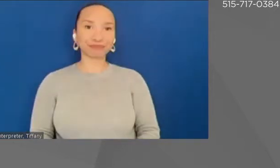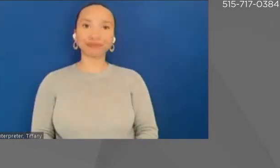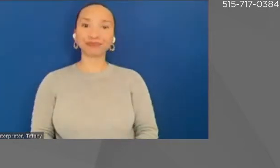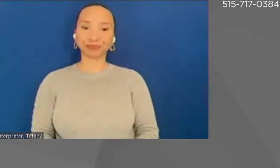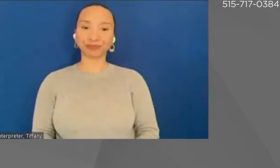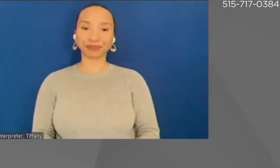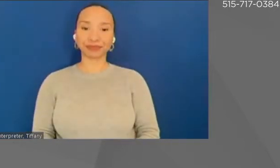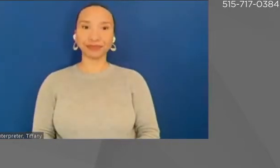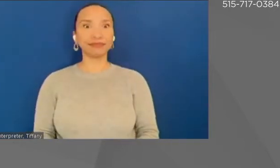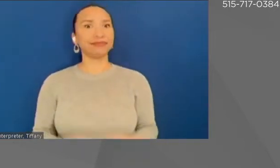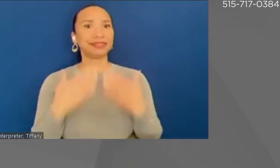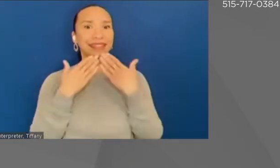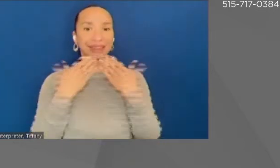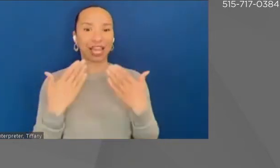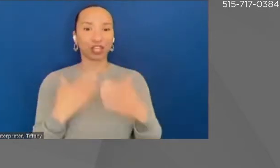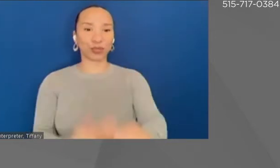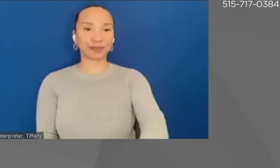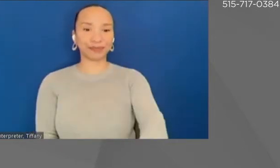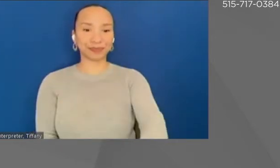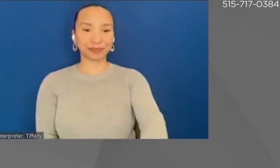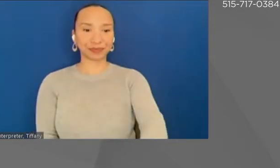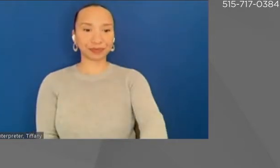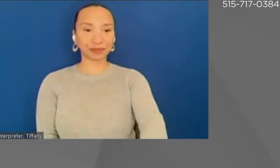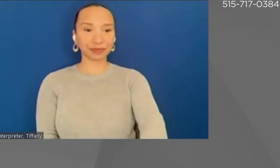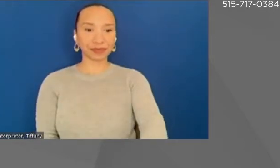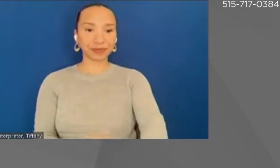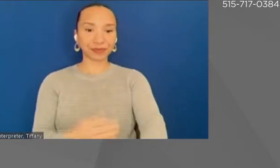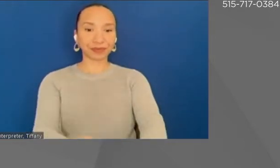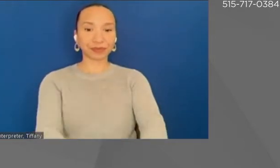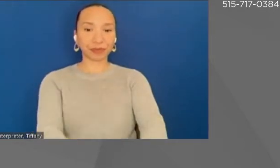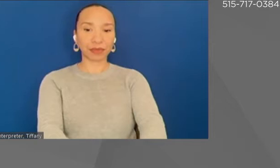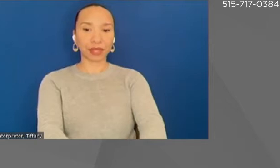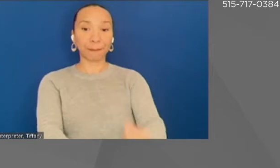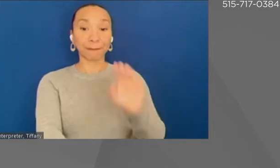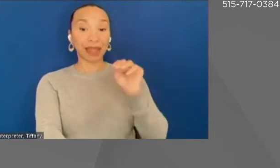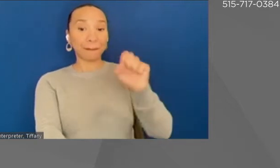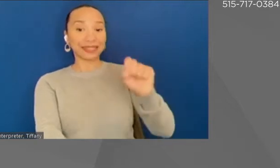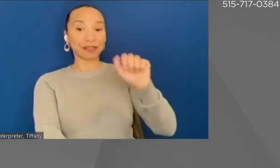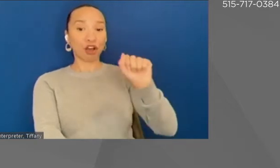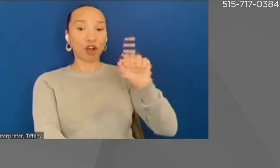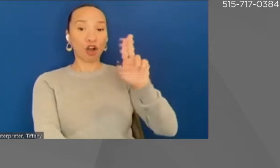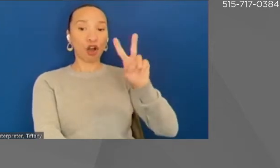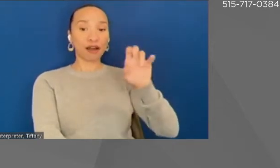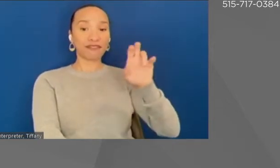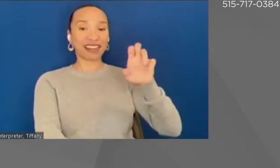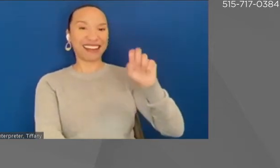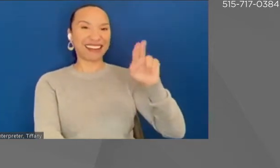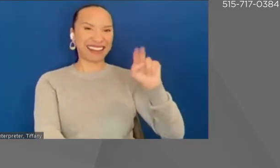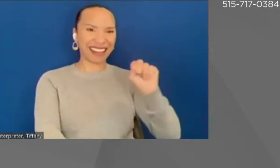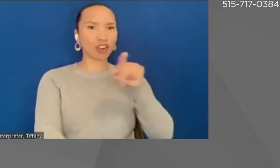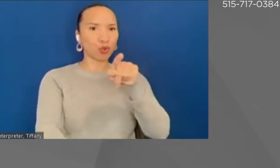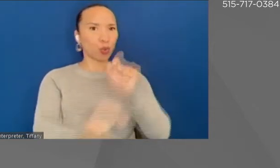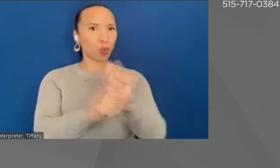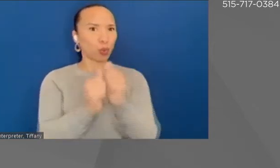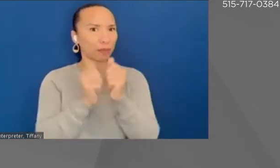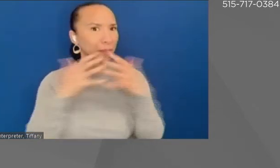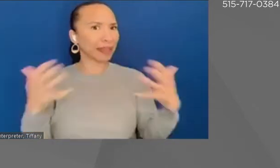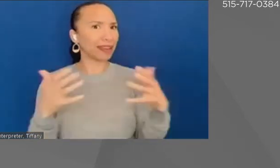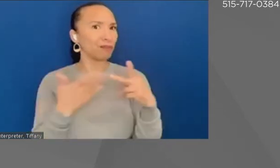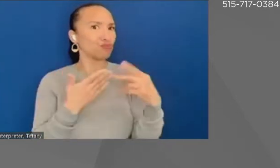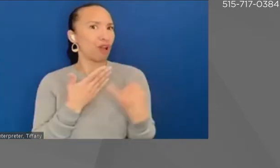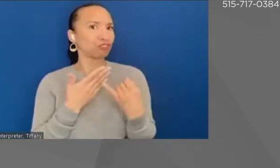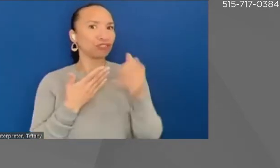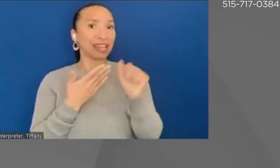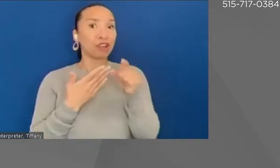you. Ms. Auvinen, I know you work with a lot of different partners with your project. So would you be able to talk about what are some of